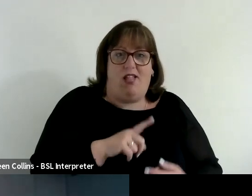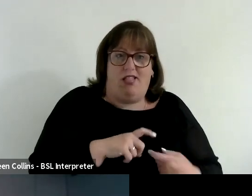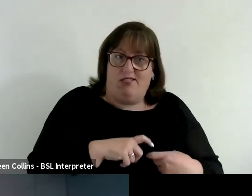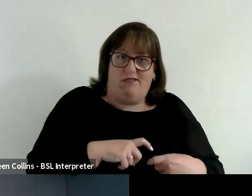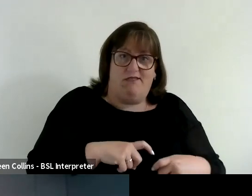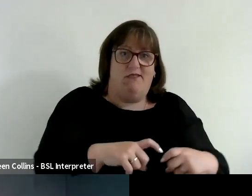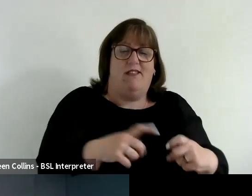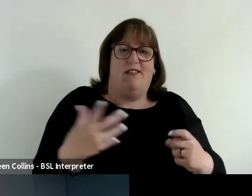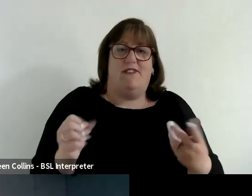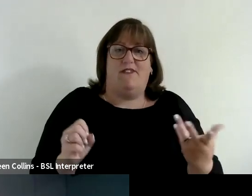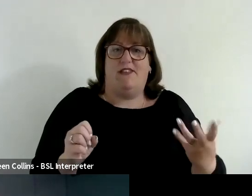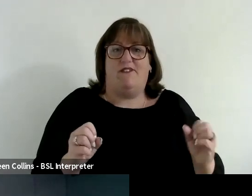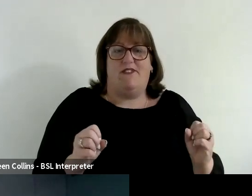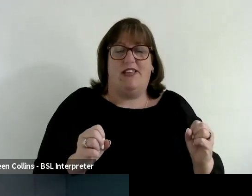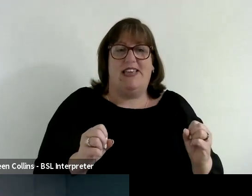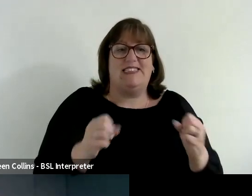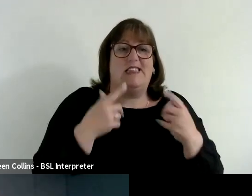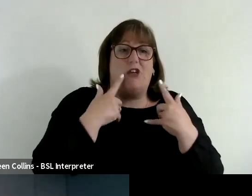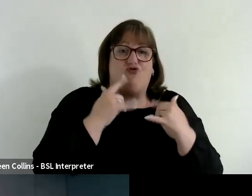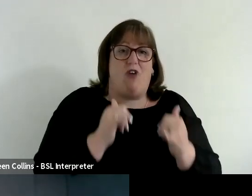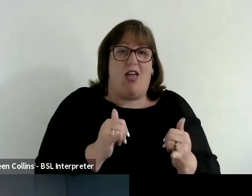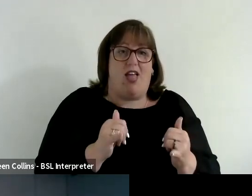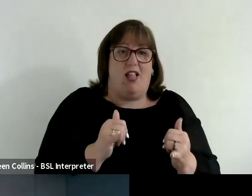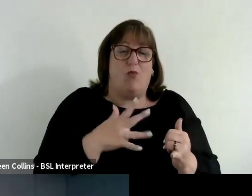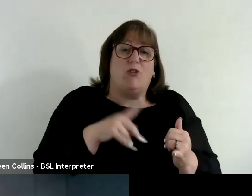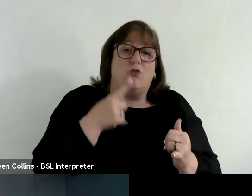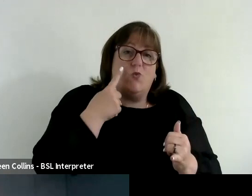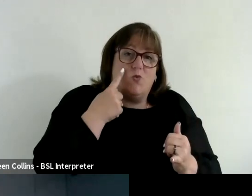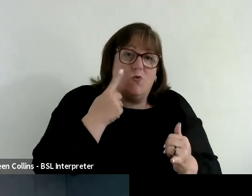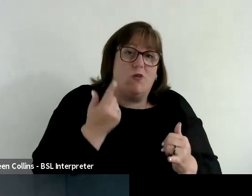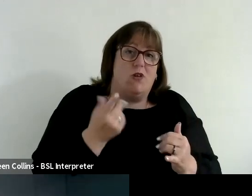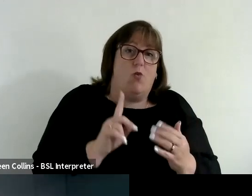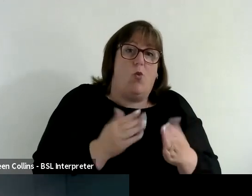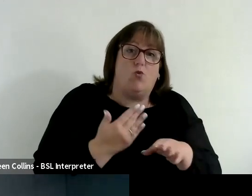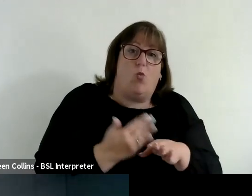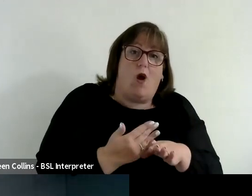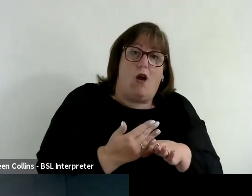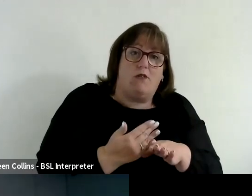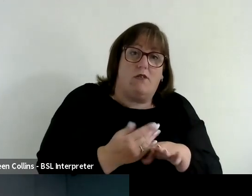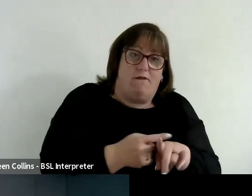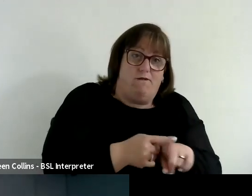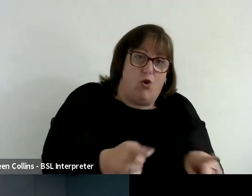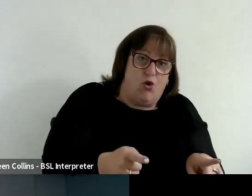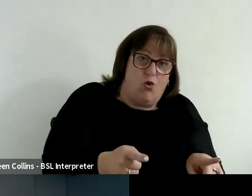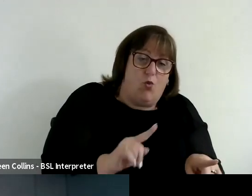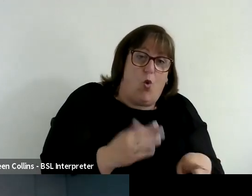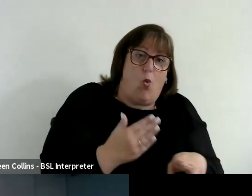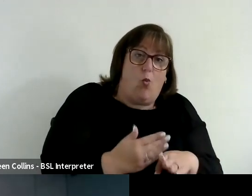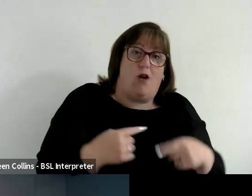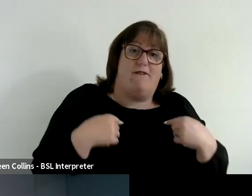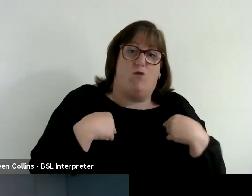It's a trial. We've got to see what works for people and what works for the organisation. I think with